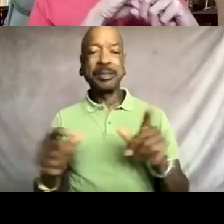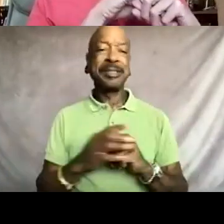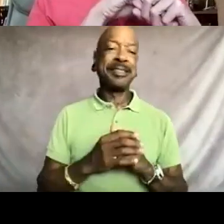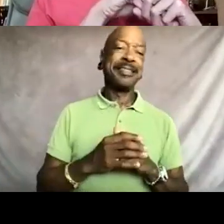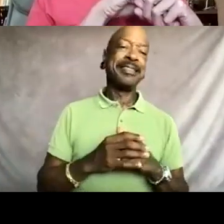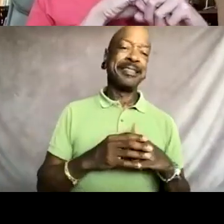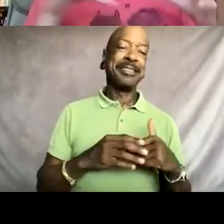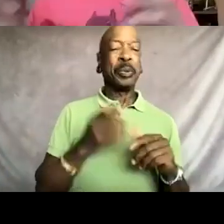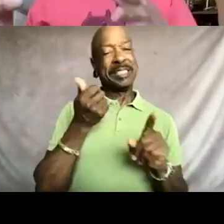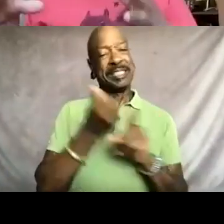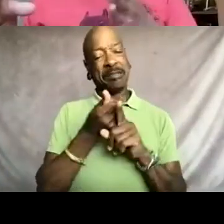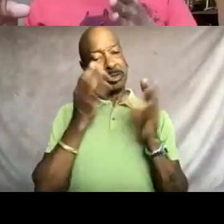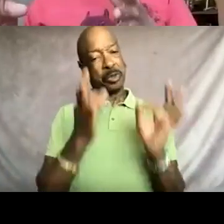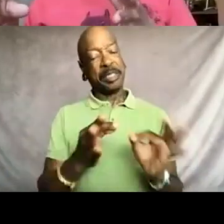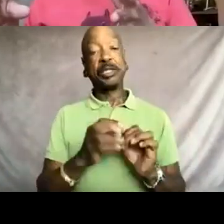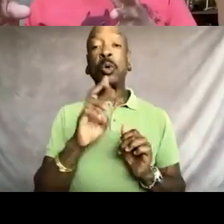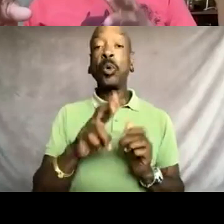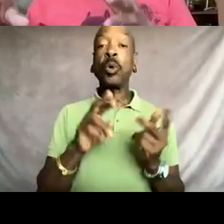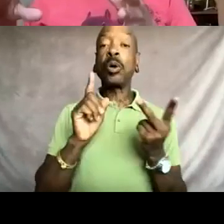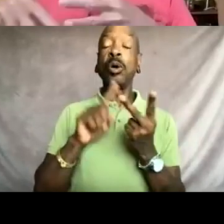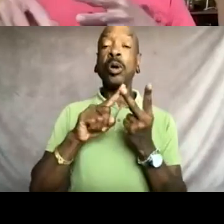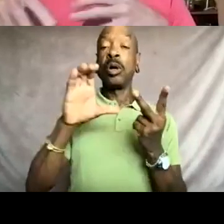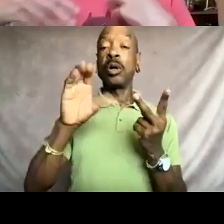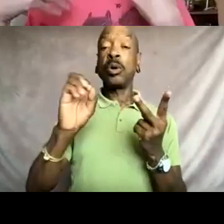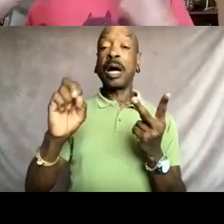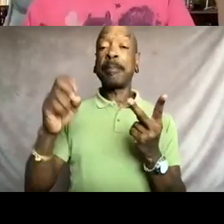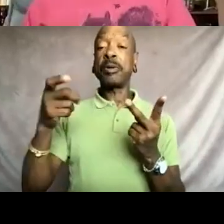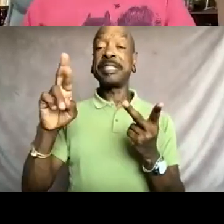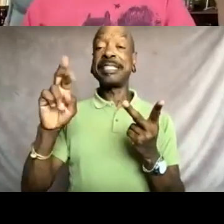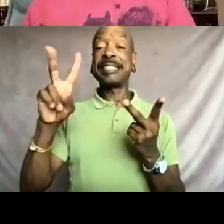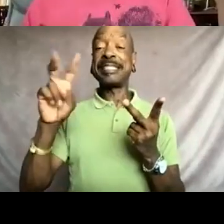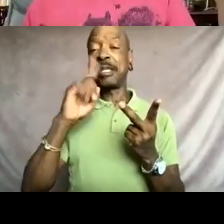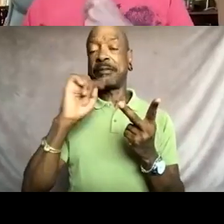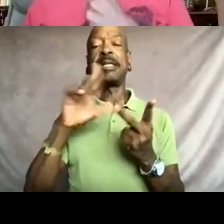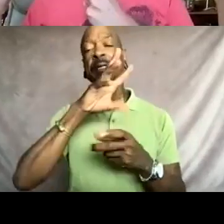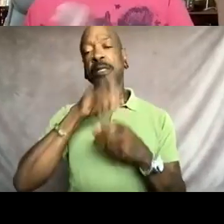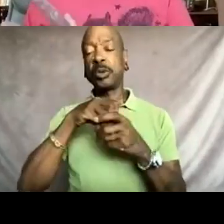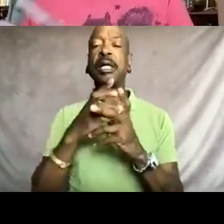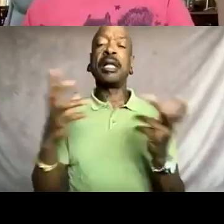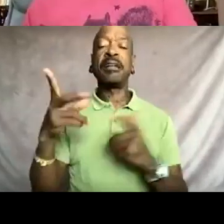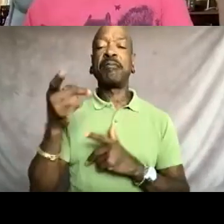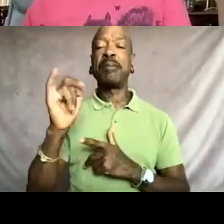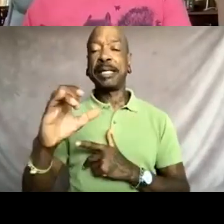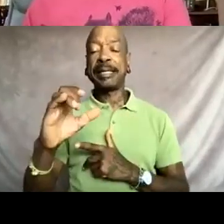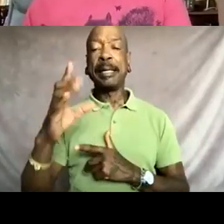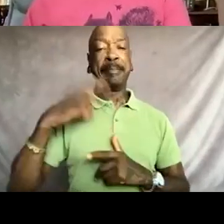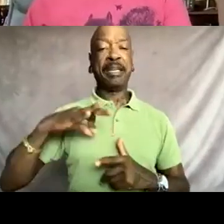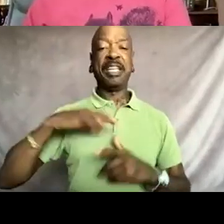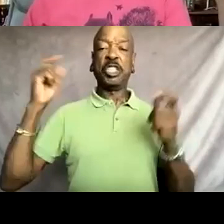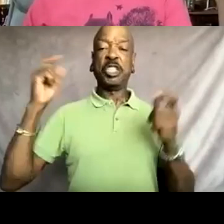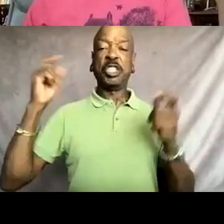self-determination. Or they're cooperative entities that bake in a lot of public benefit, change-oriented